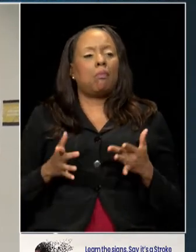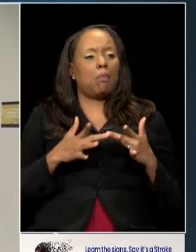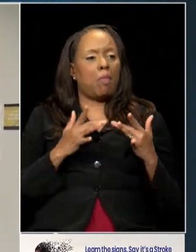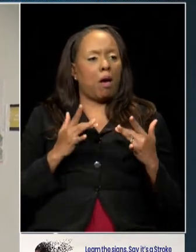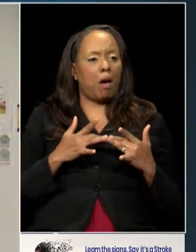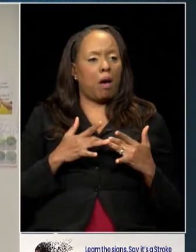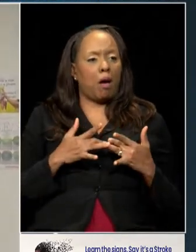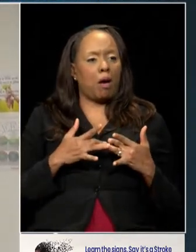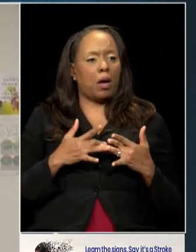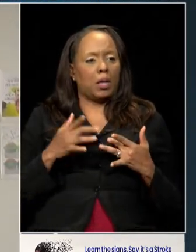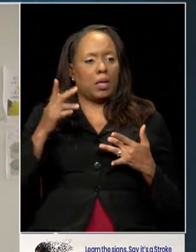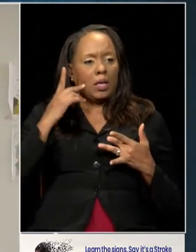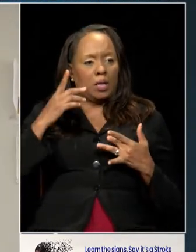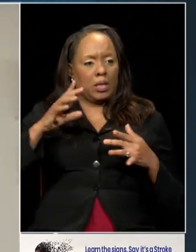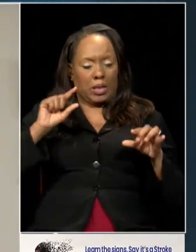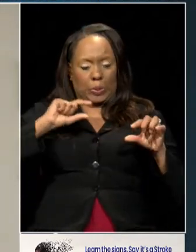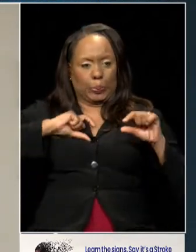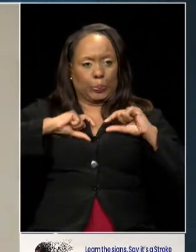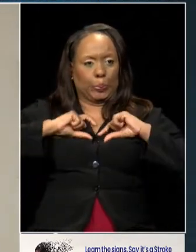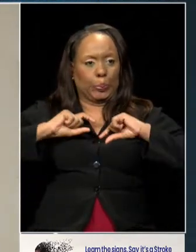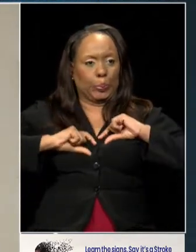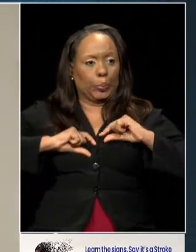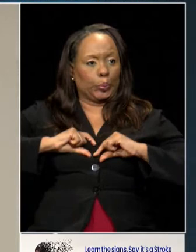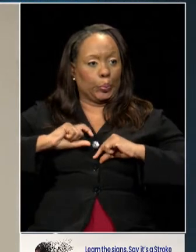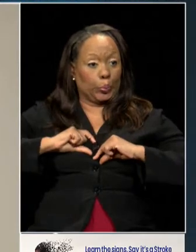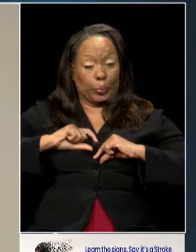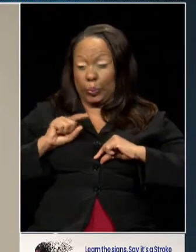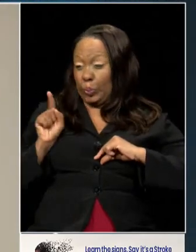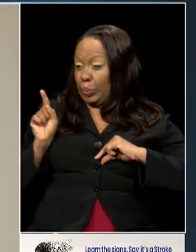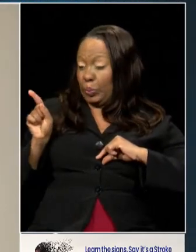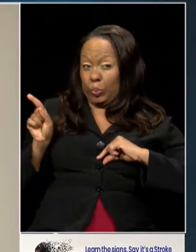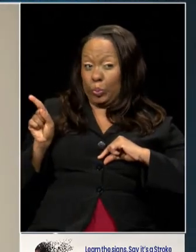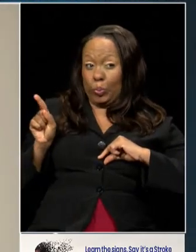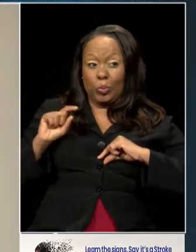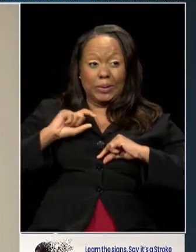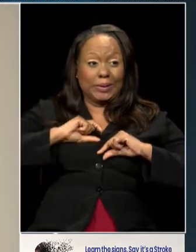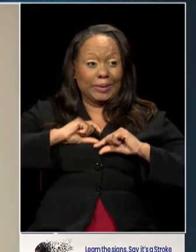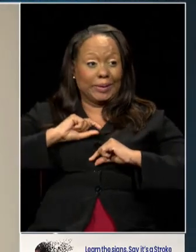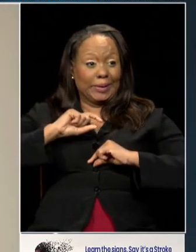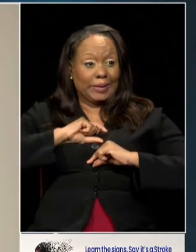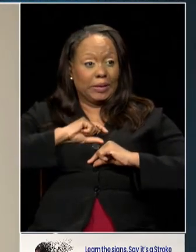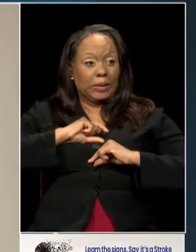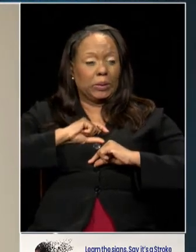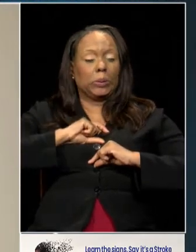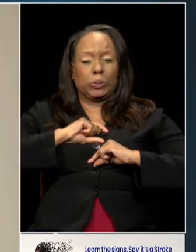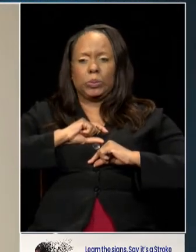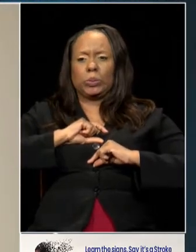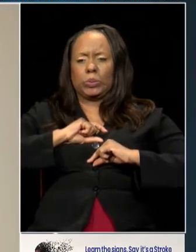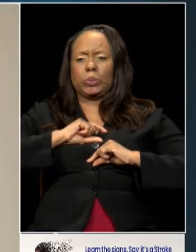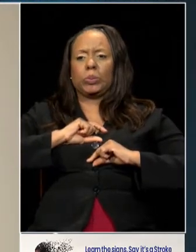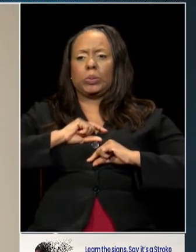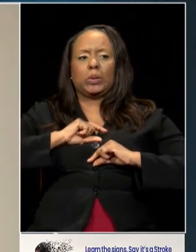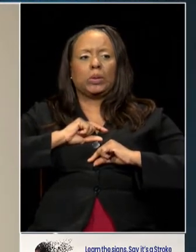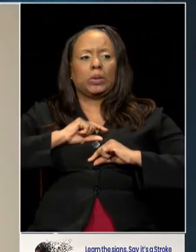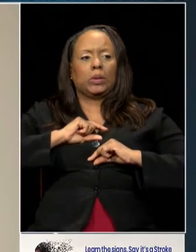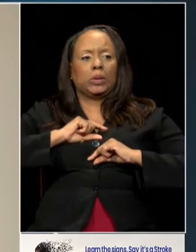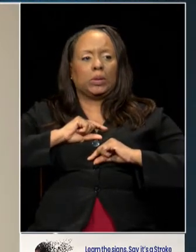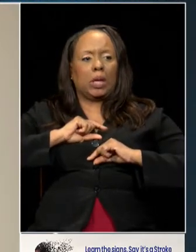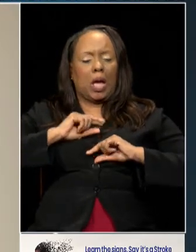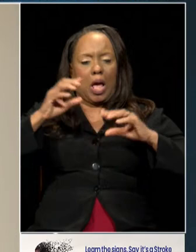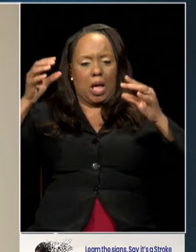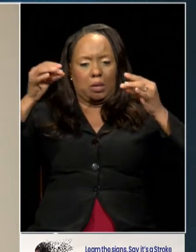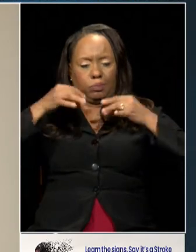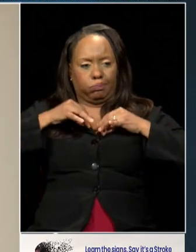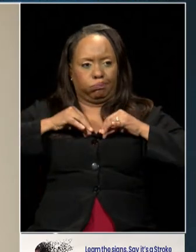the lines coming from their chest. So we're actually doing electrocardiographic monitoring, and that's sending signals to a central monitor. So